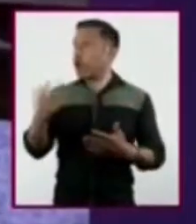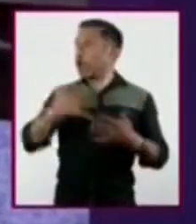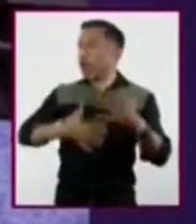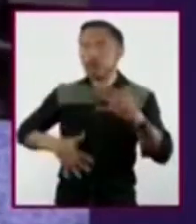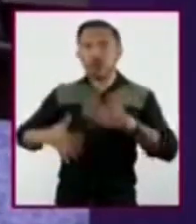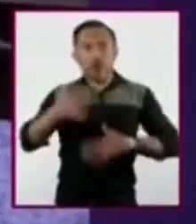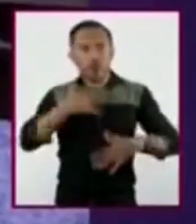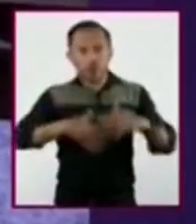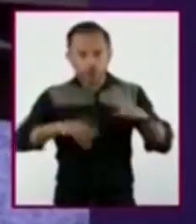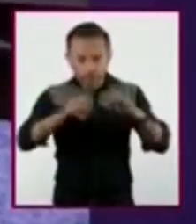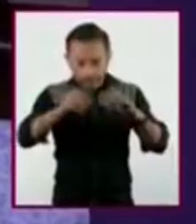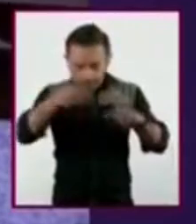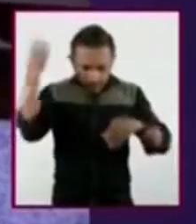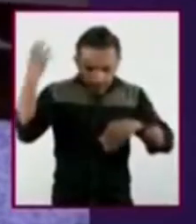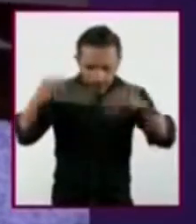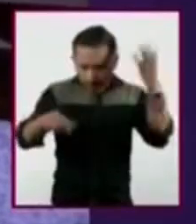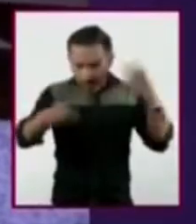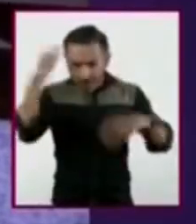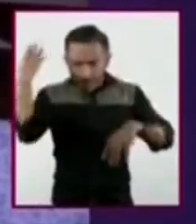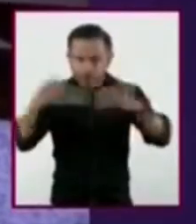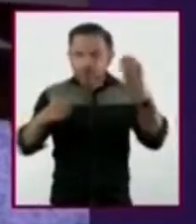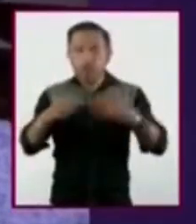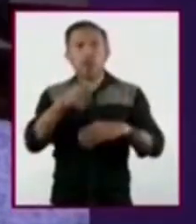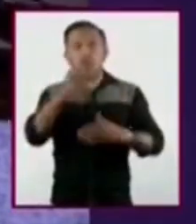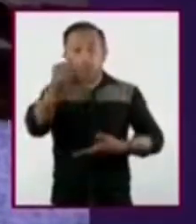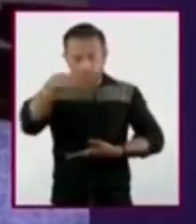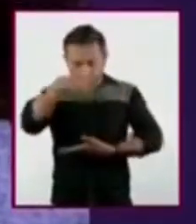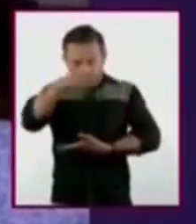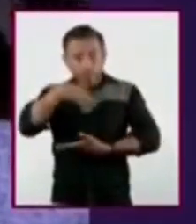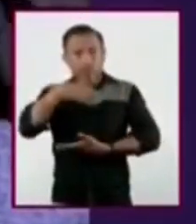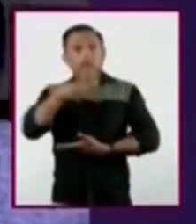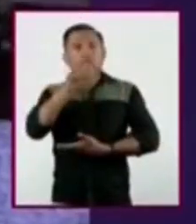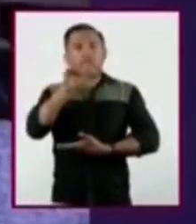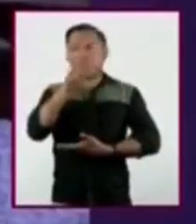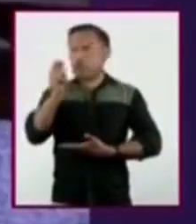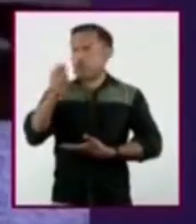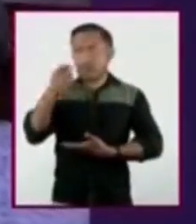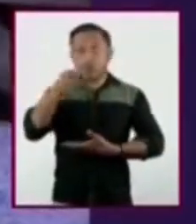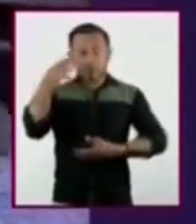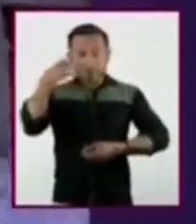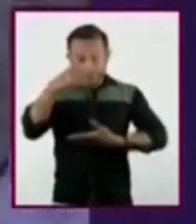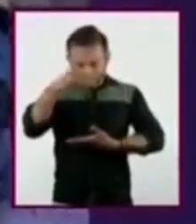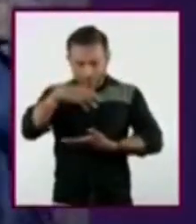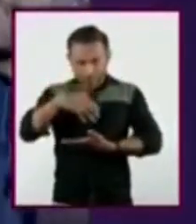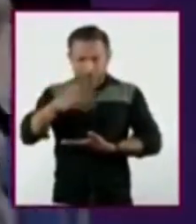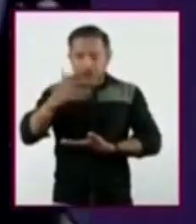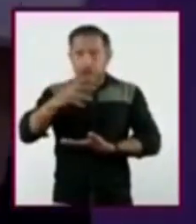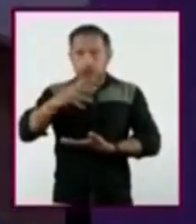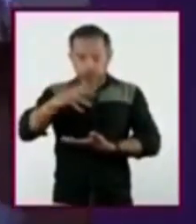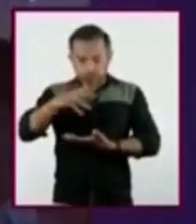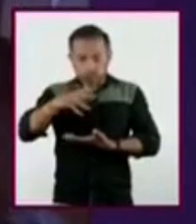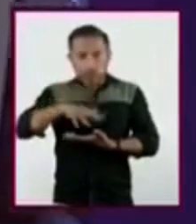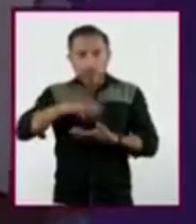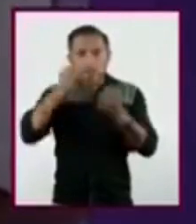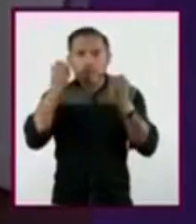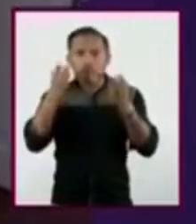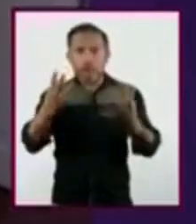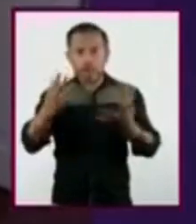Clothes. Clothes. Dizzy? Lots of clothes. Yes, Dizzy, yes, yes. There are lots of